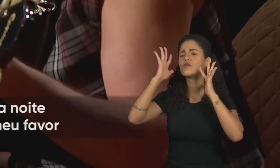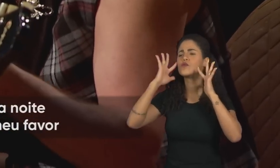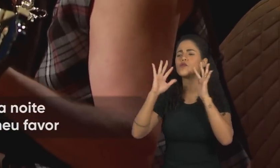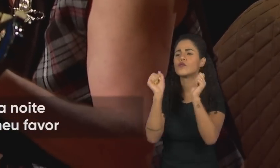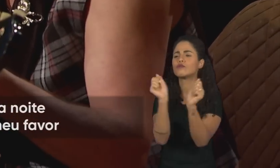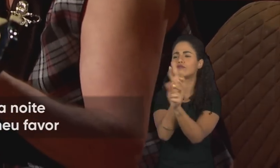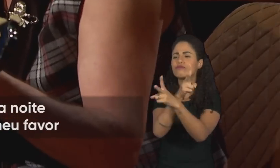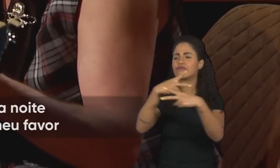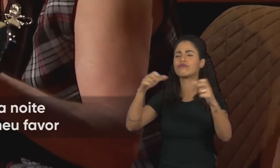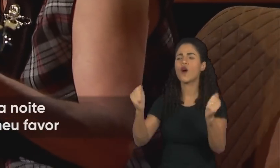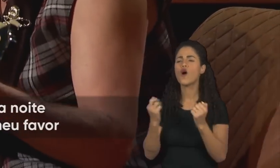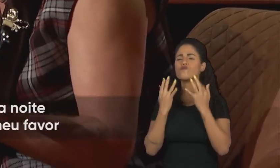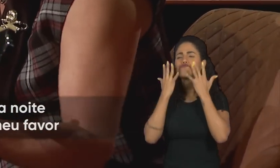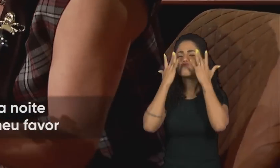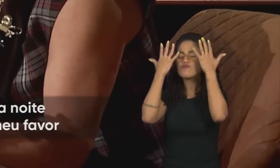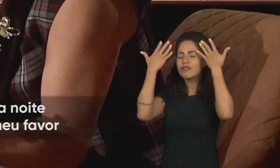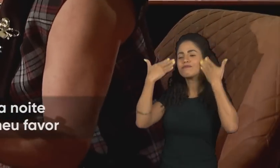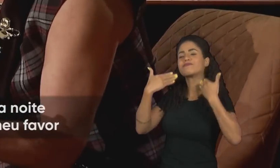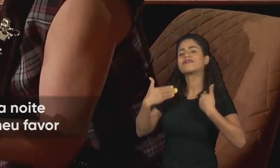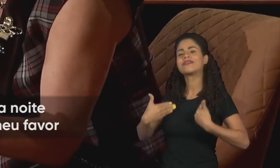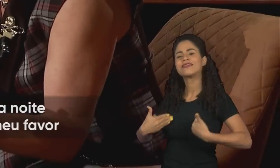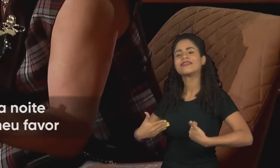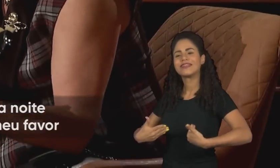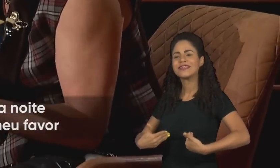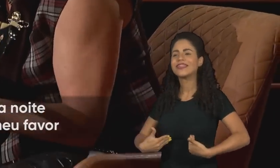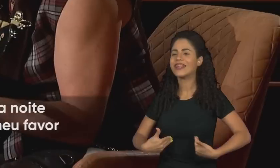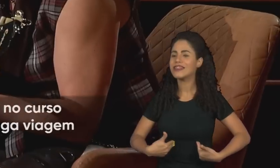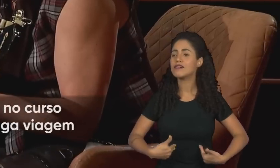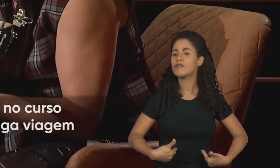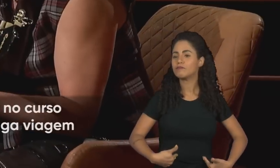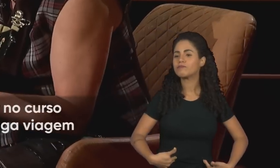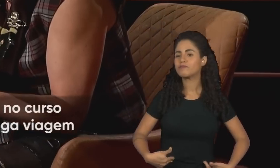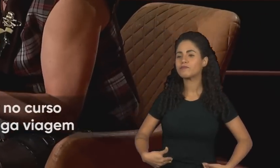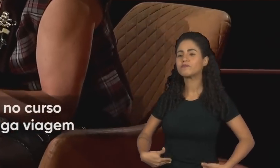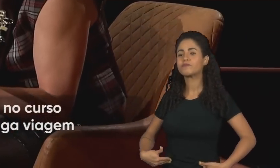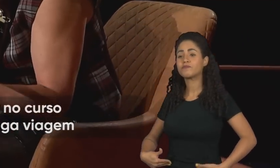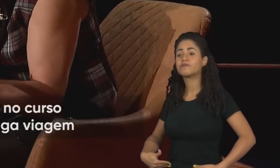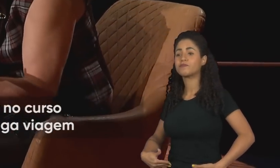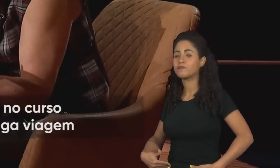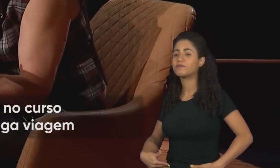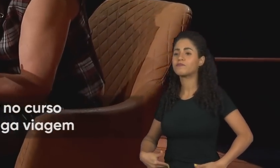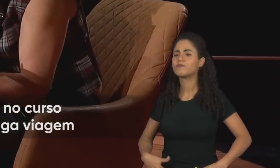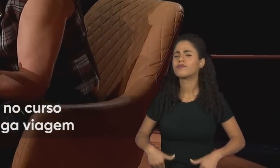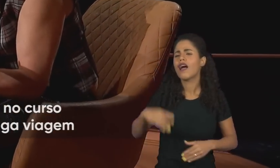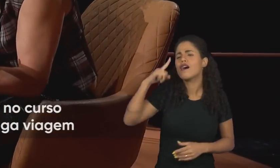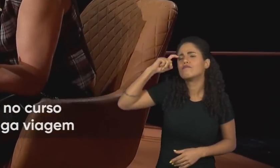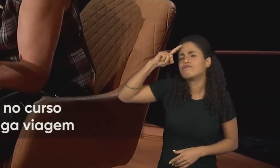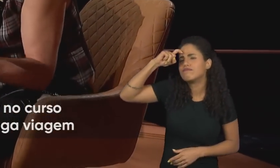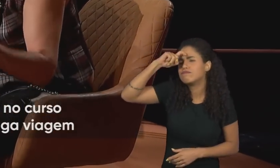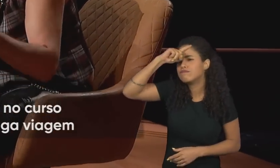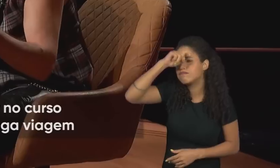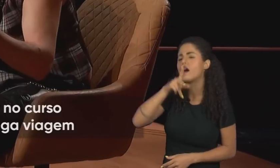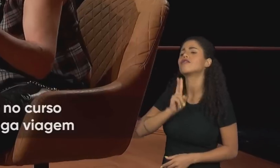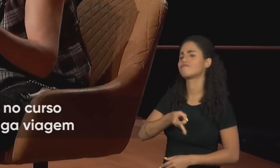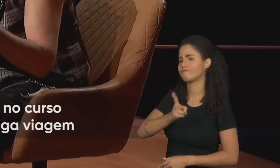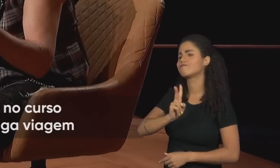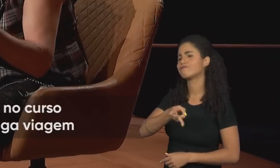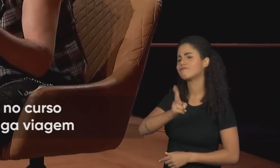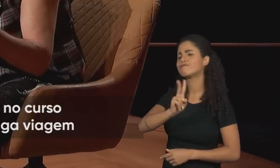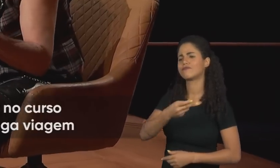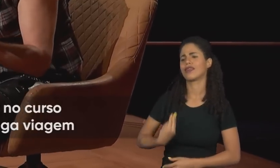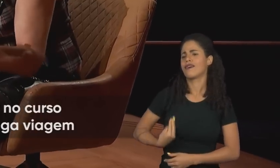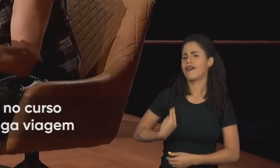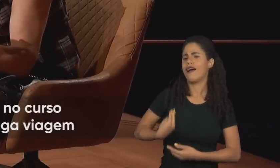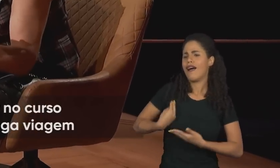the wind is on my side. Hard to stay on course, it's a long